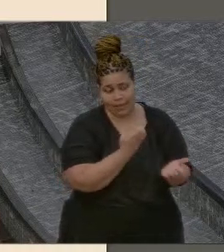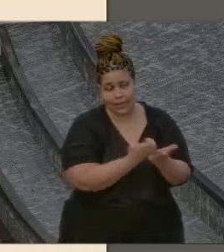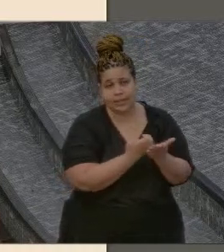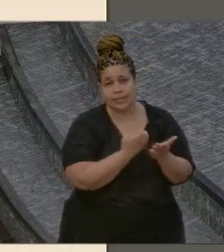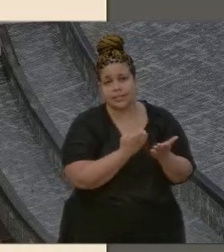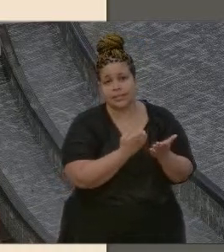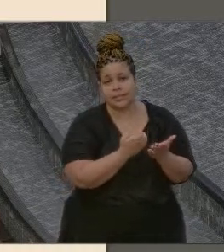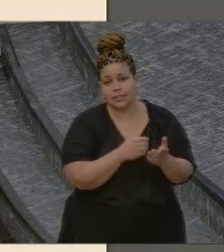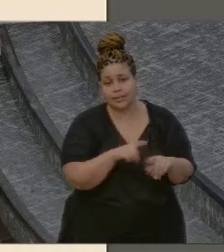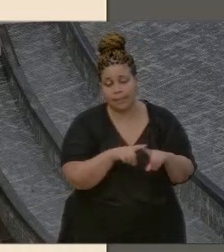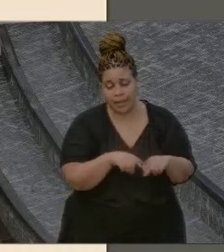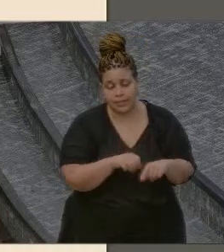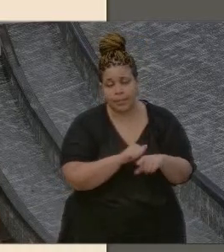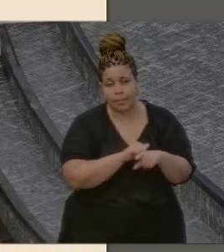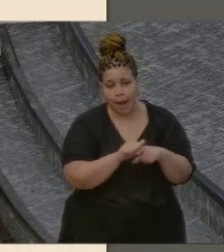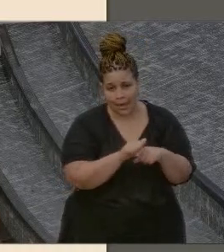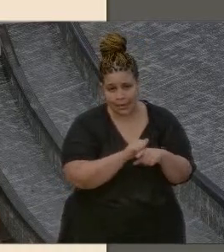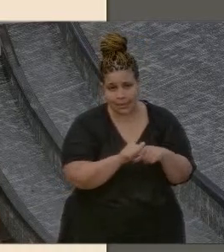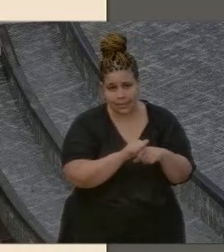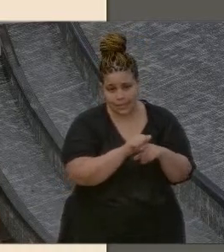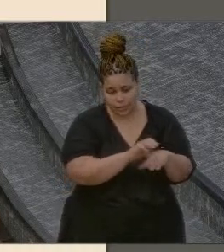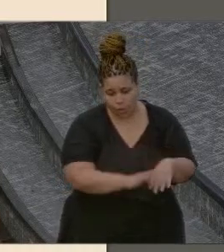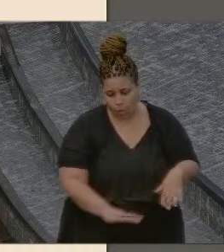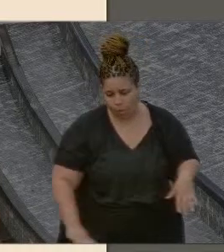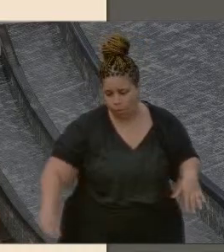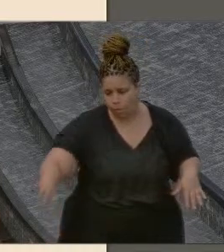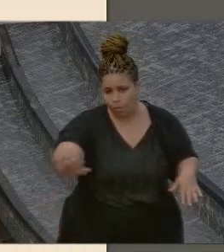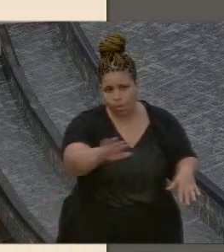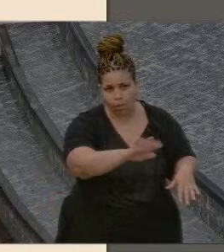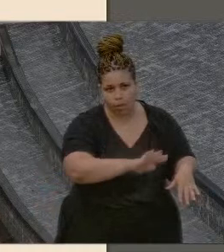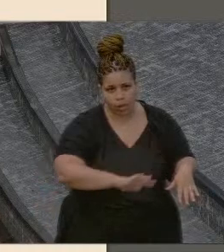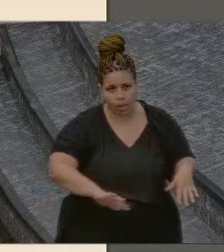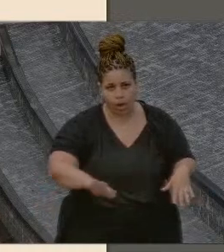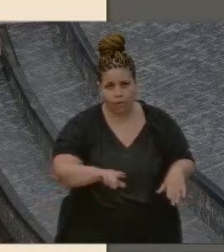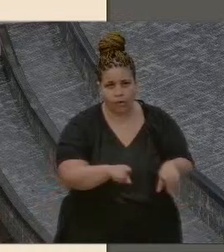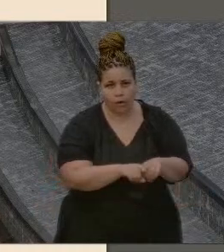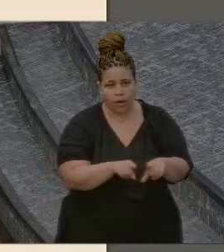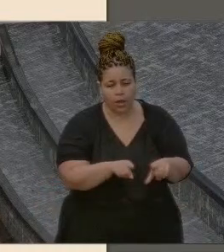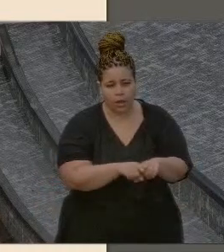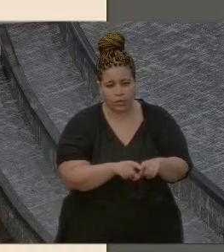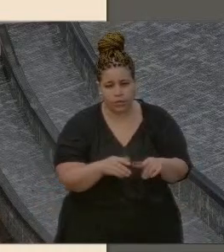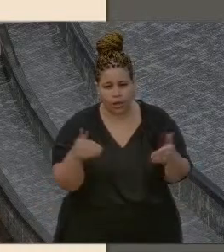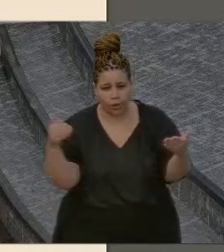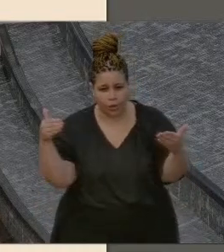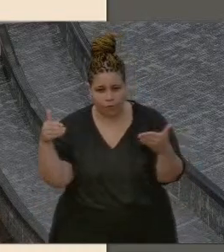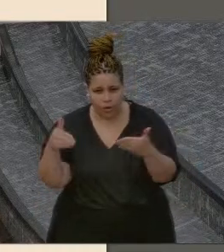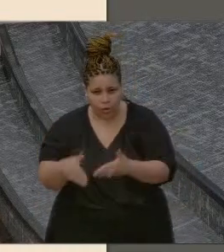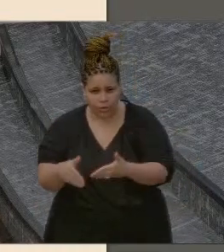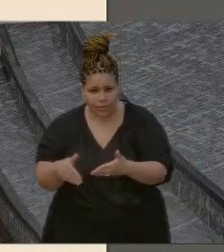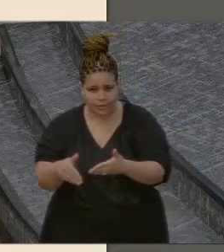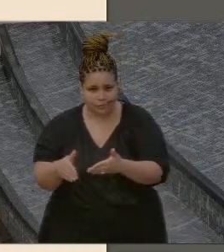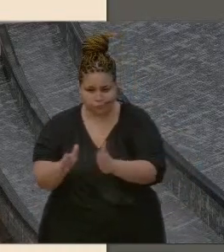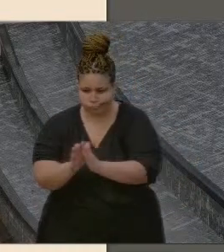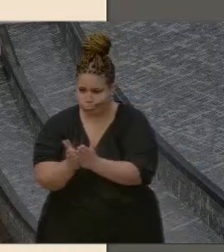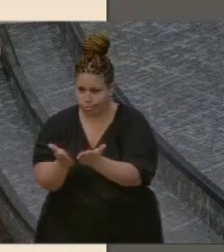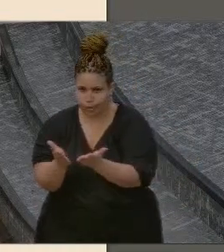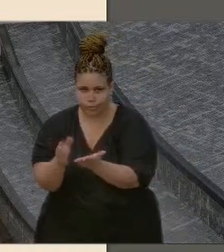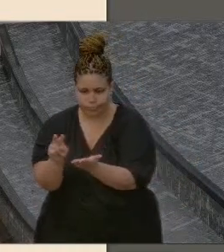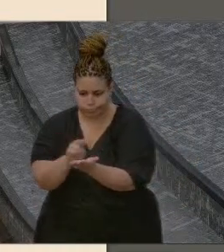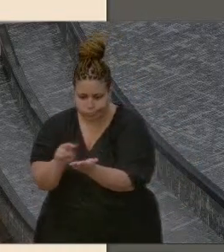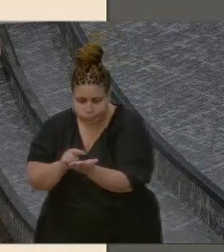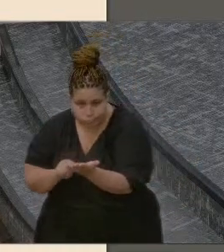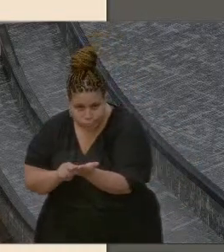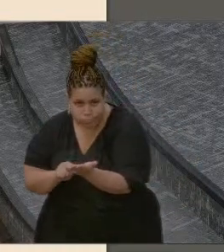practices from across the country and from within the literature that have been proven to reduce